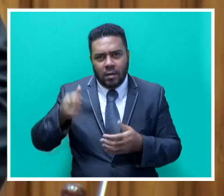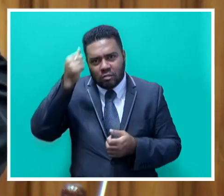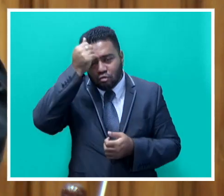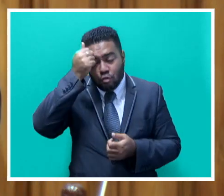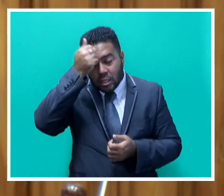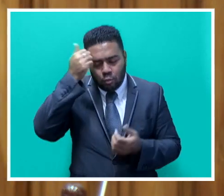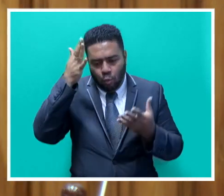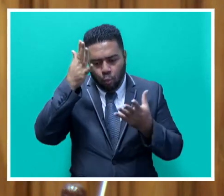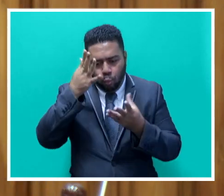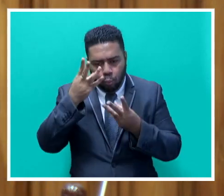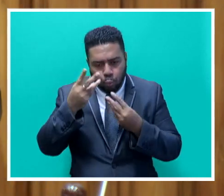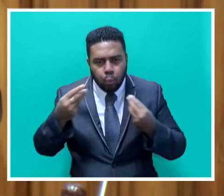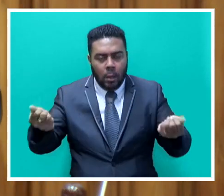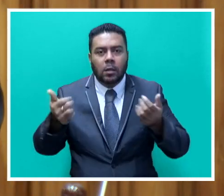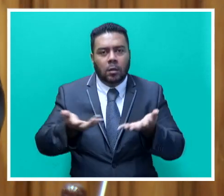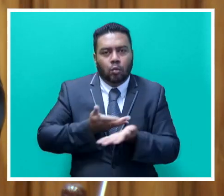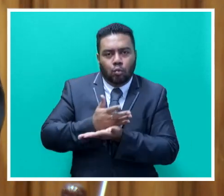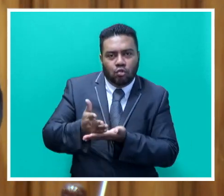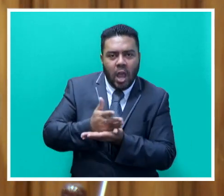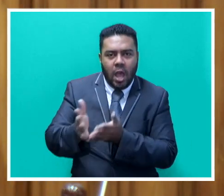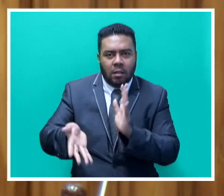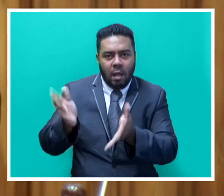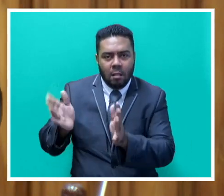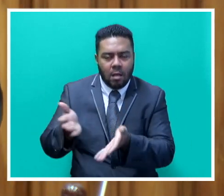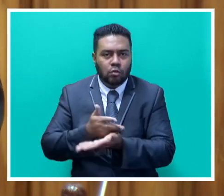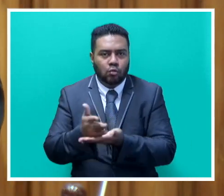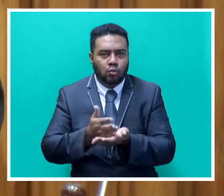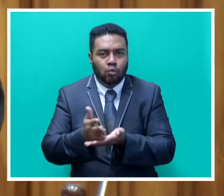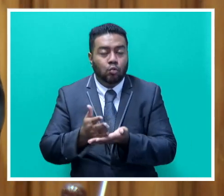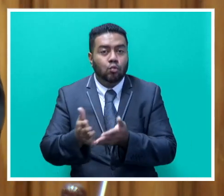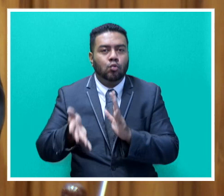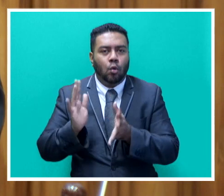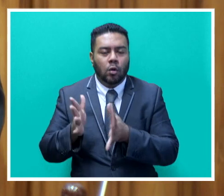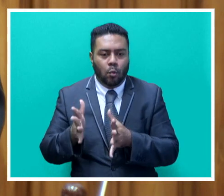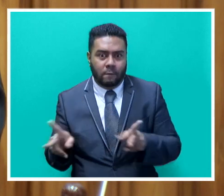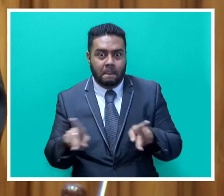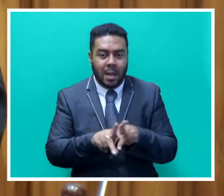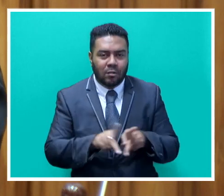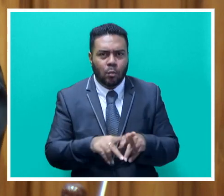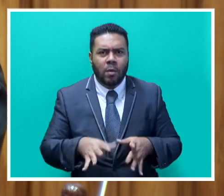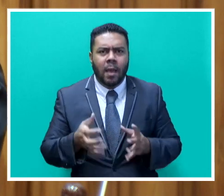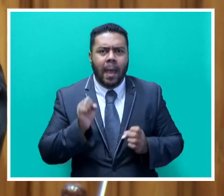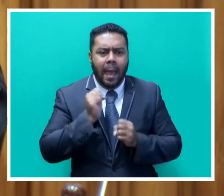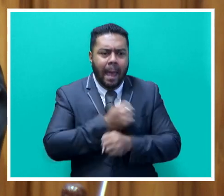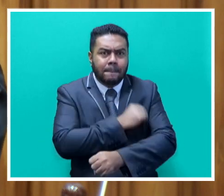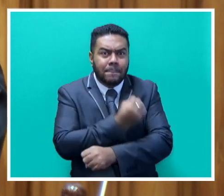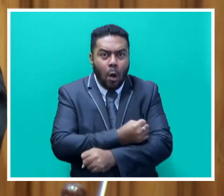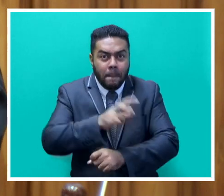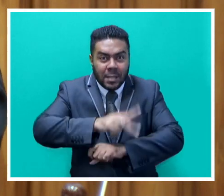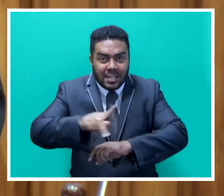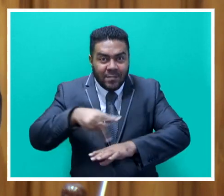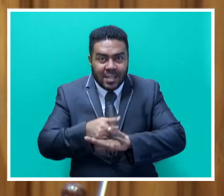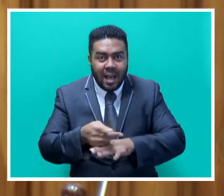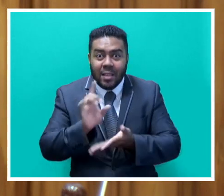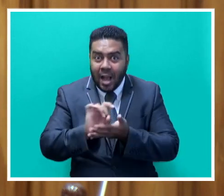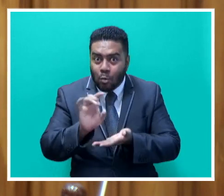allow them to unwind and share their stories. We've also collaborated with Empower Pacific through Australian Aid for the 5626